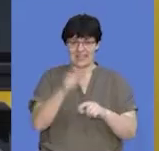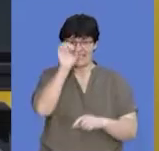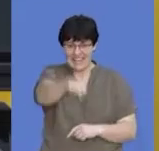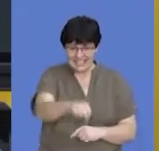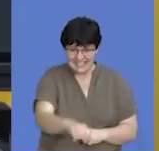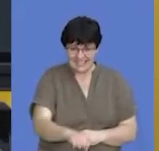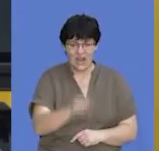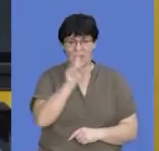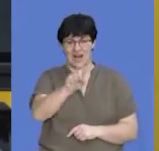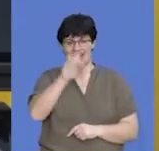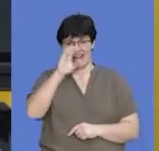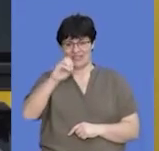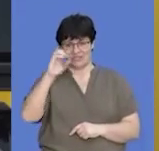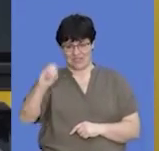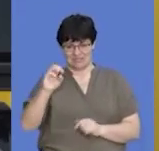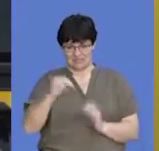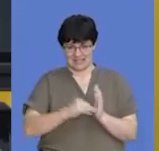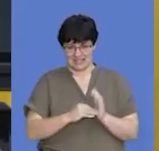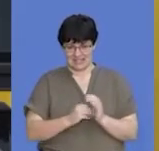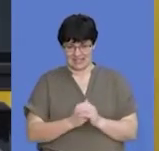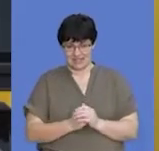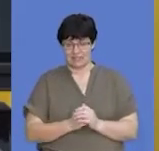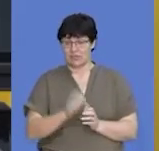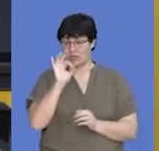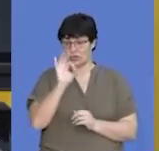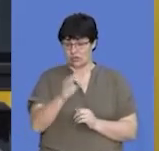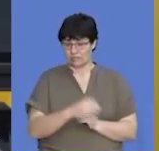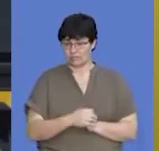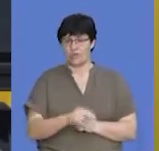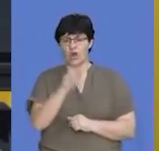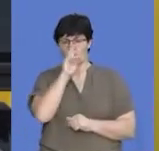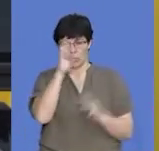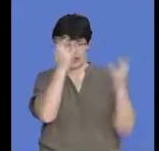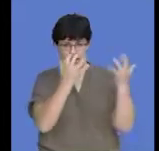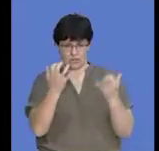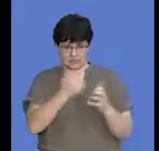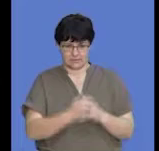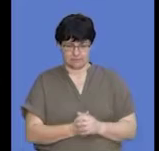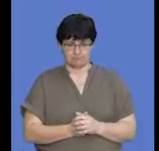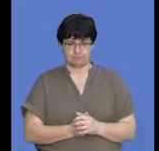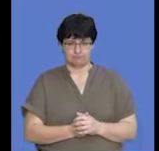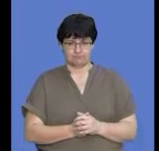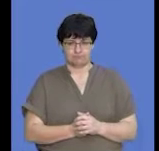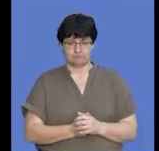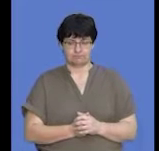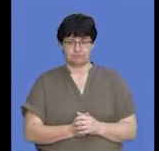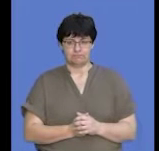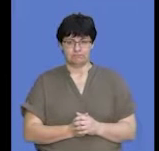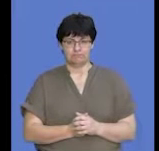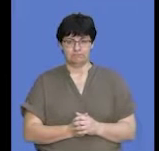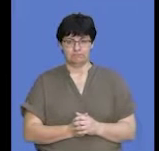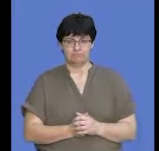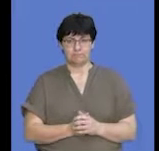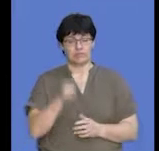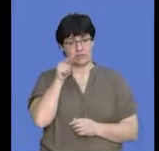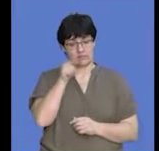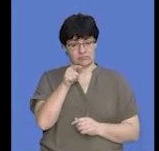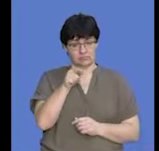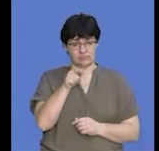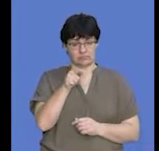it, 100 meters. Good. Let's look at this calculation. So here's